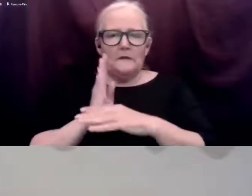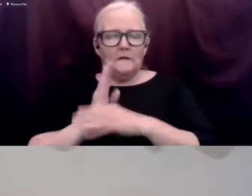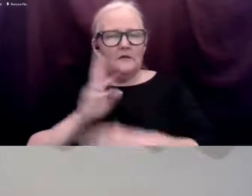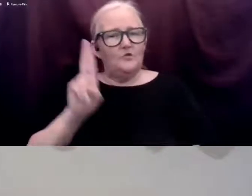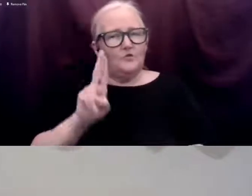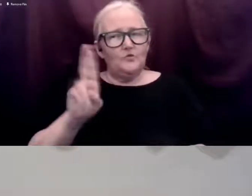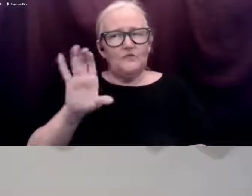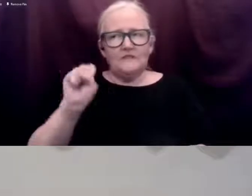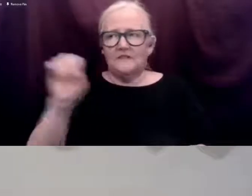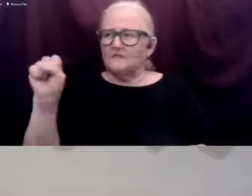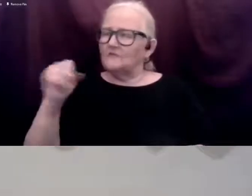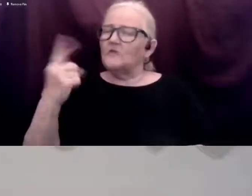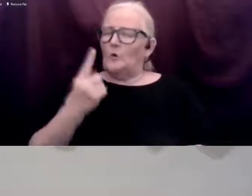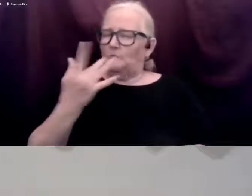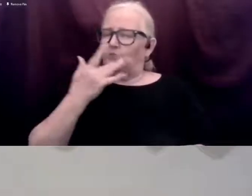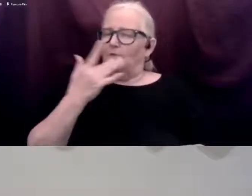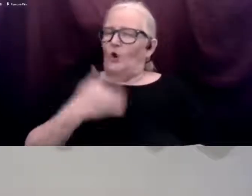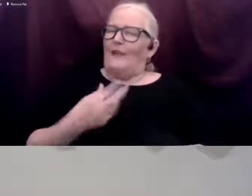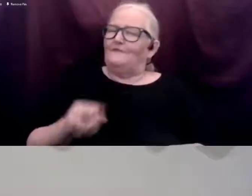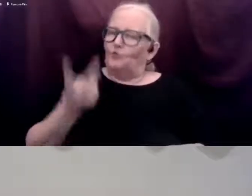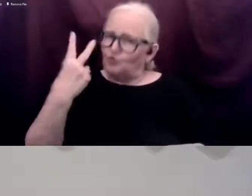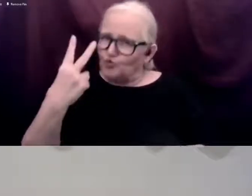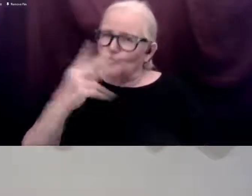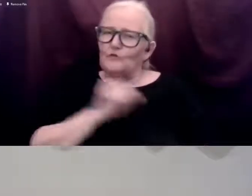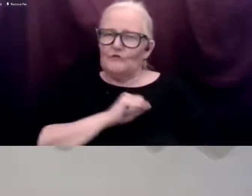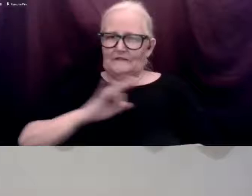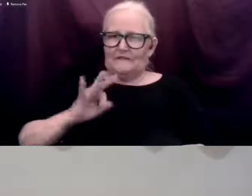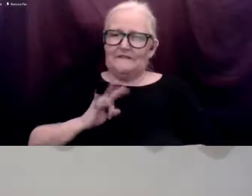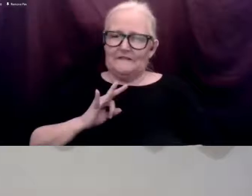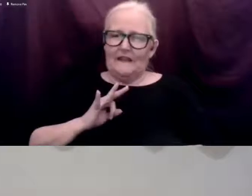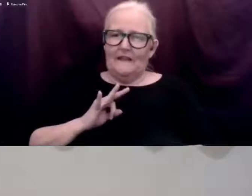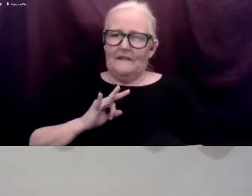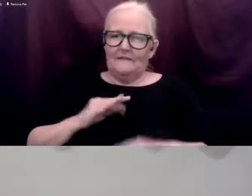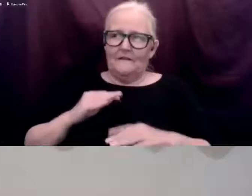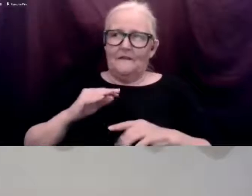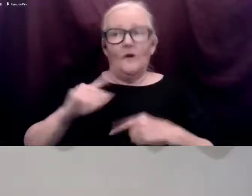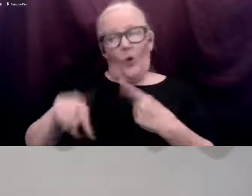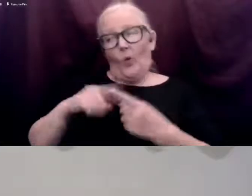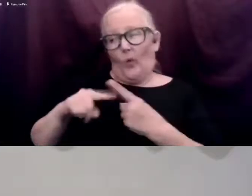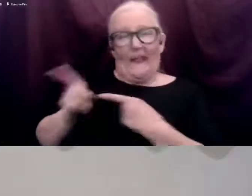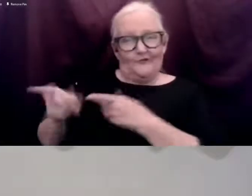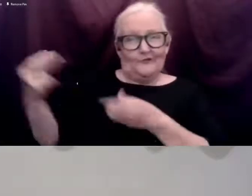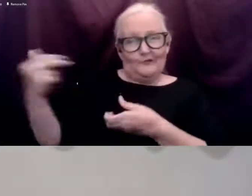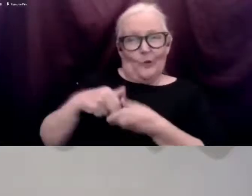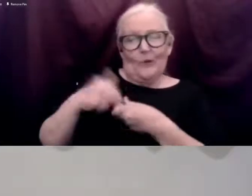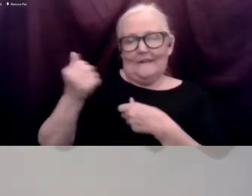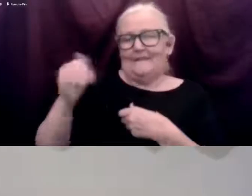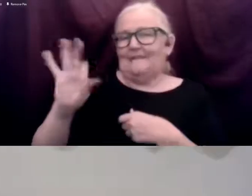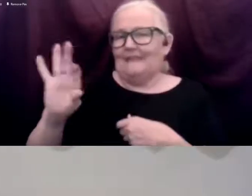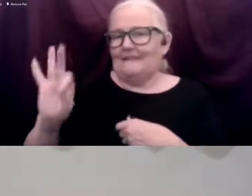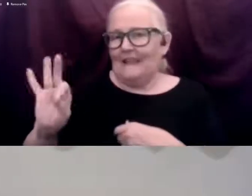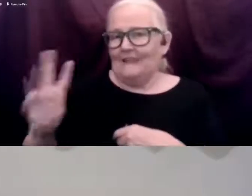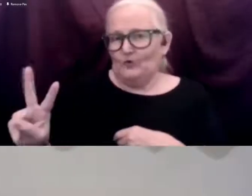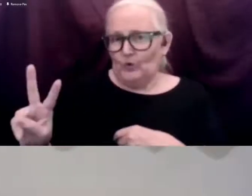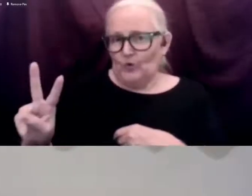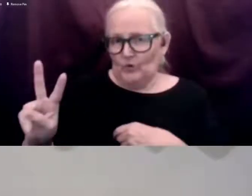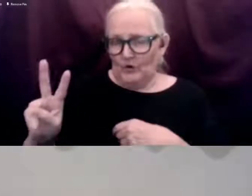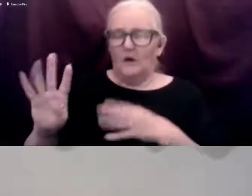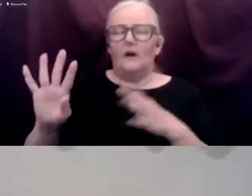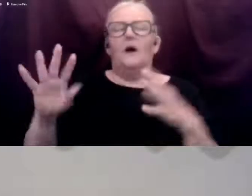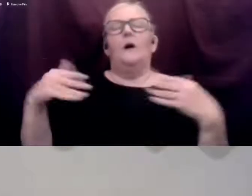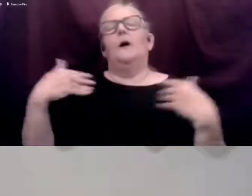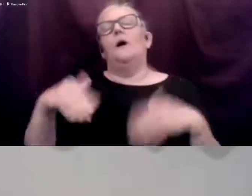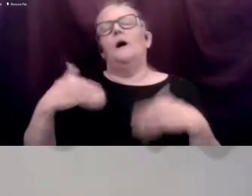persons at least the time when Phyllis joined in 1992. This provides so many possibilities, as we've all seen